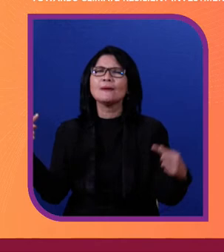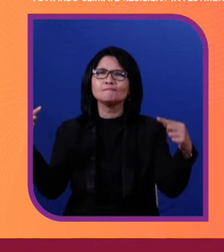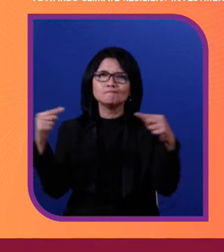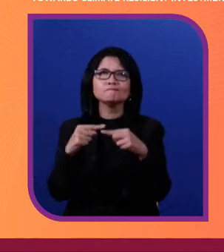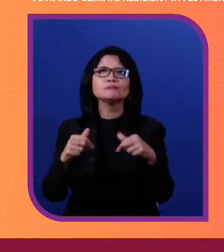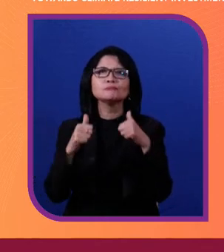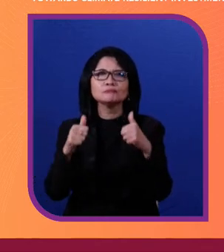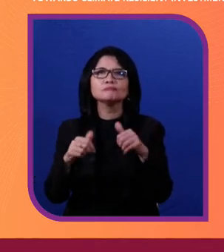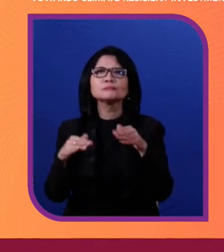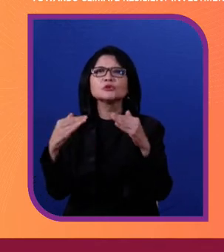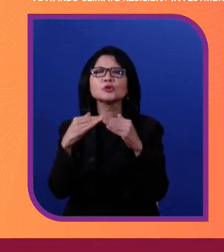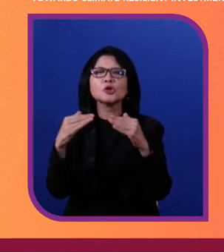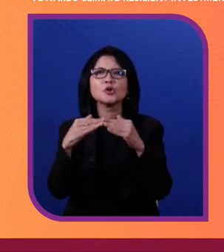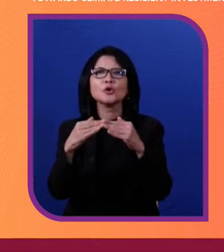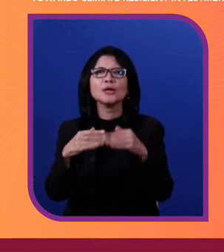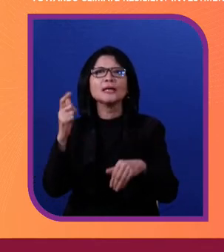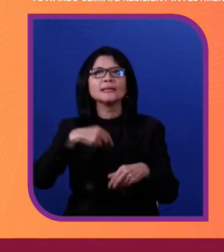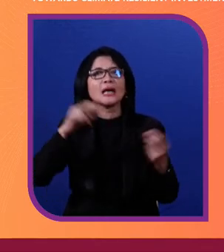text-image.com